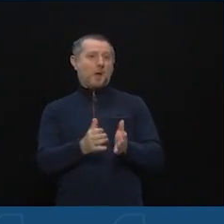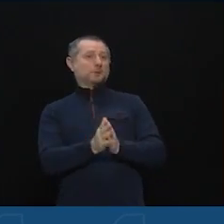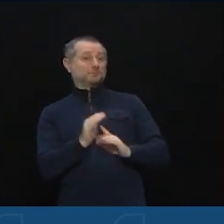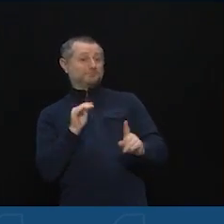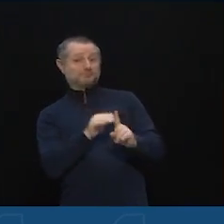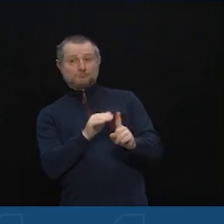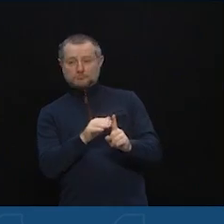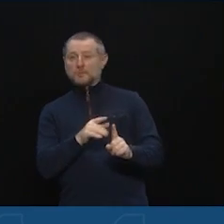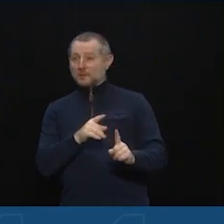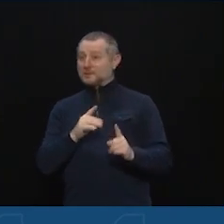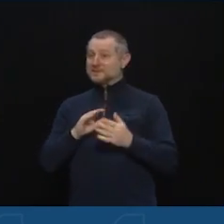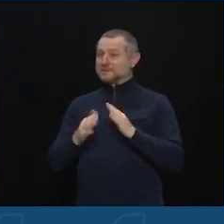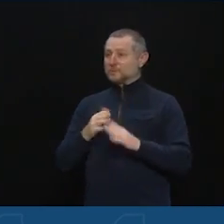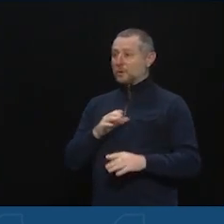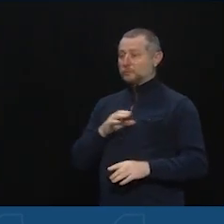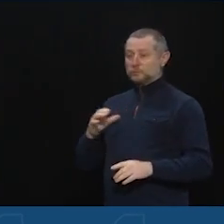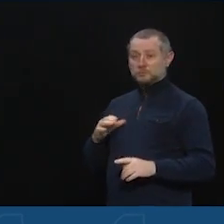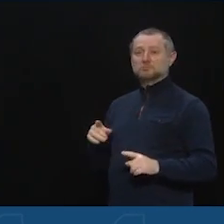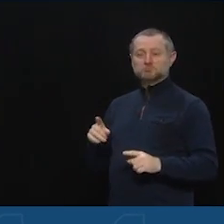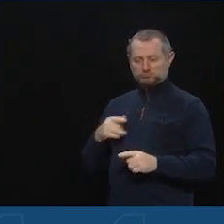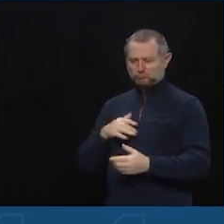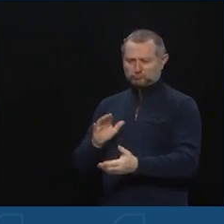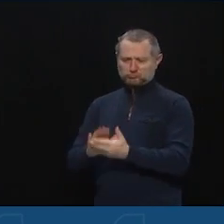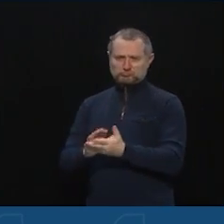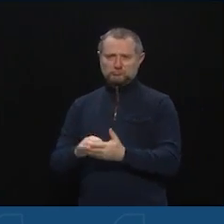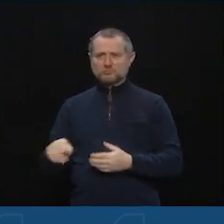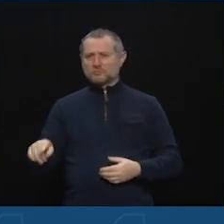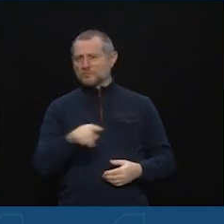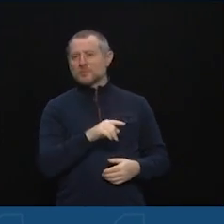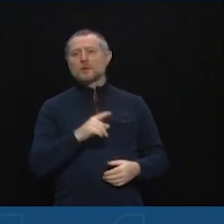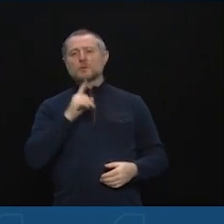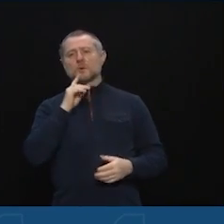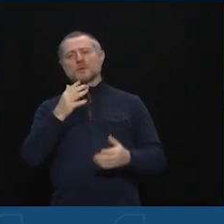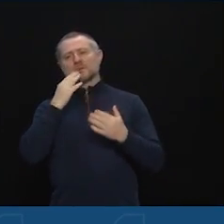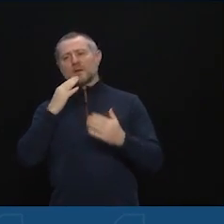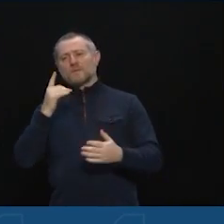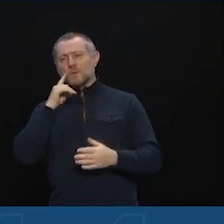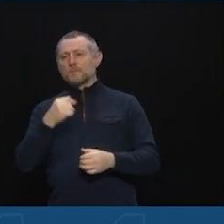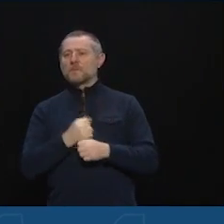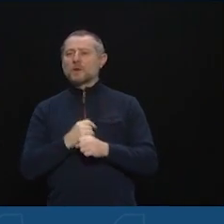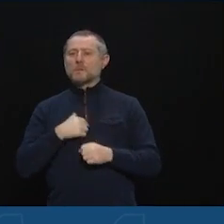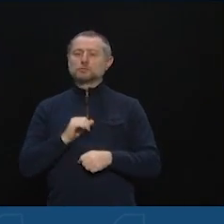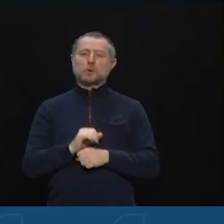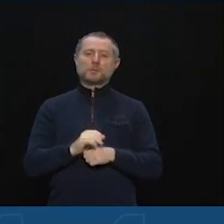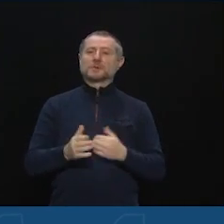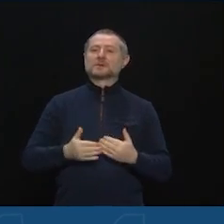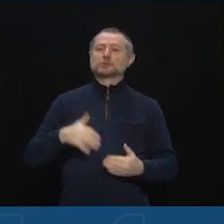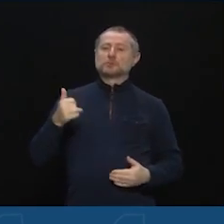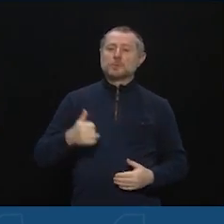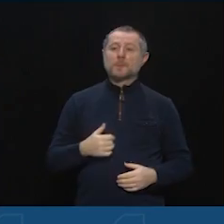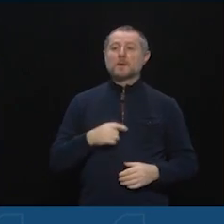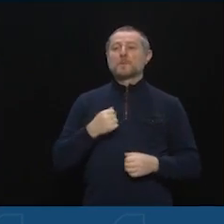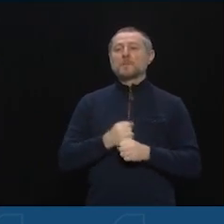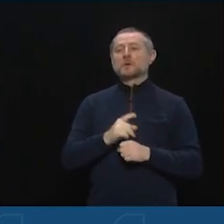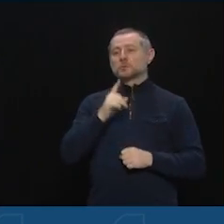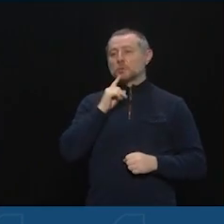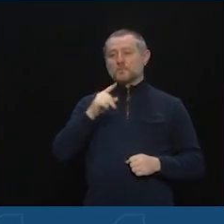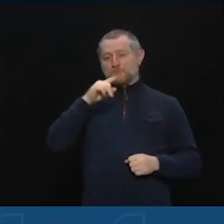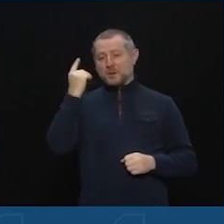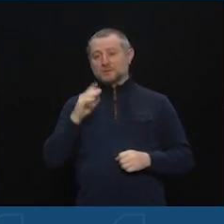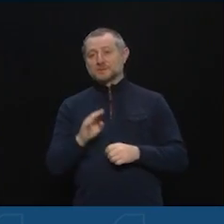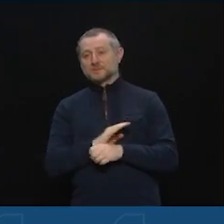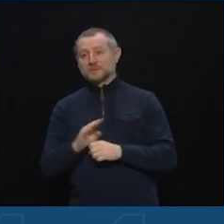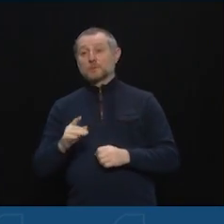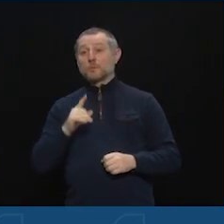to advocate for. So again, I applaud you. I thank you for making my job easier and making sure that these Black businesses, these